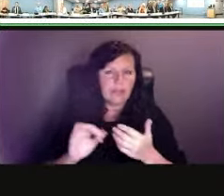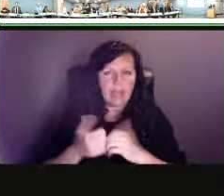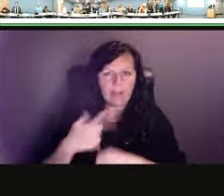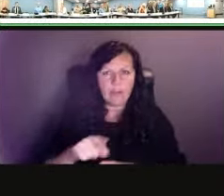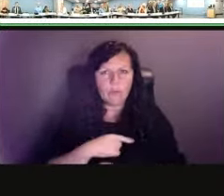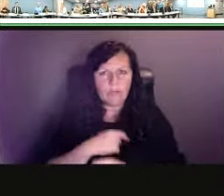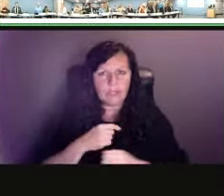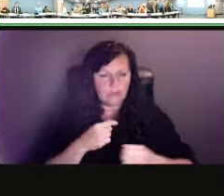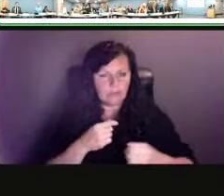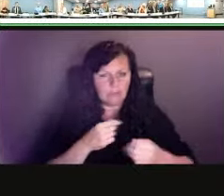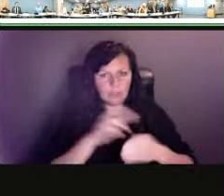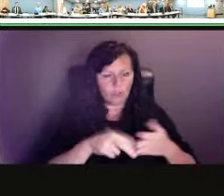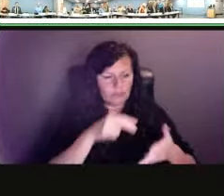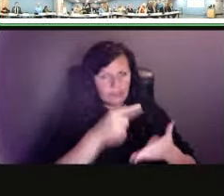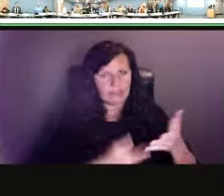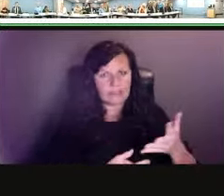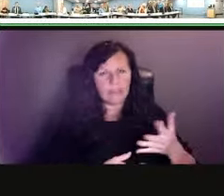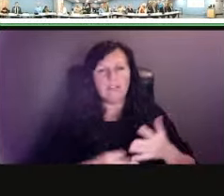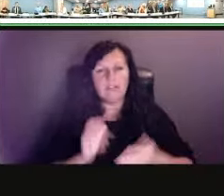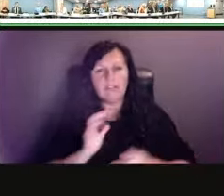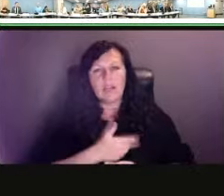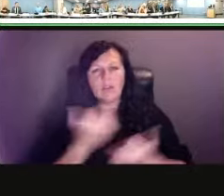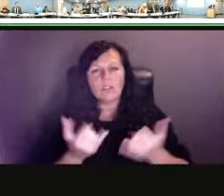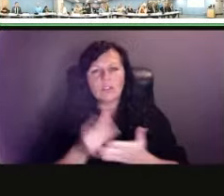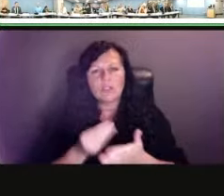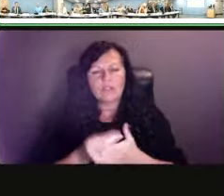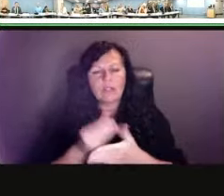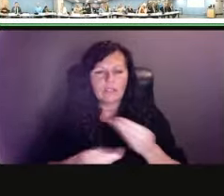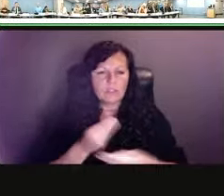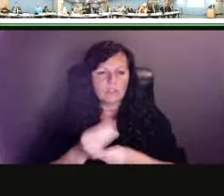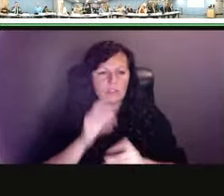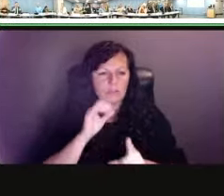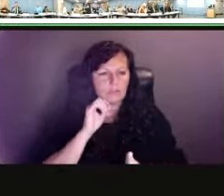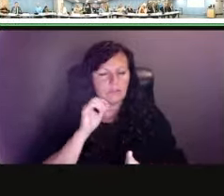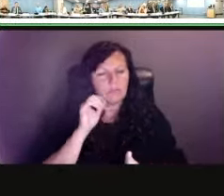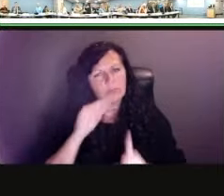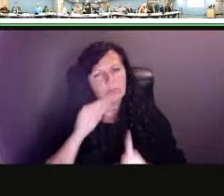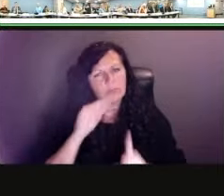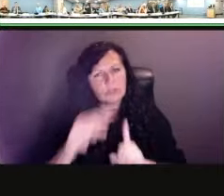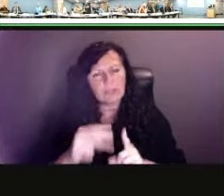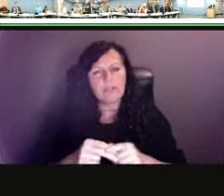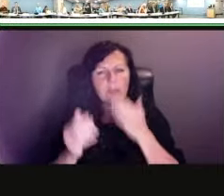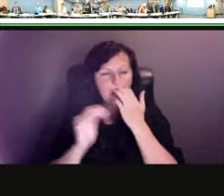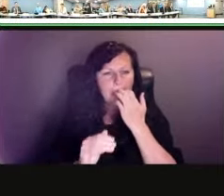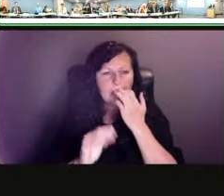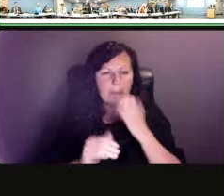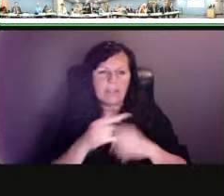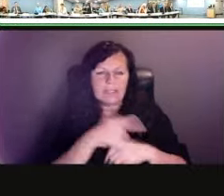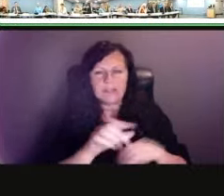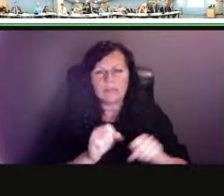picture, and walking through the potential budget reductions. Again, it's just one potential